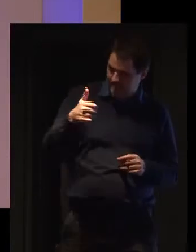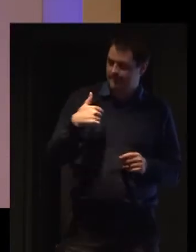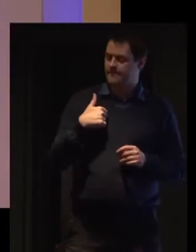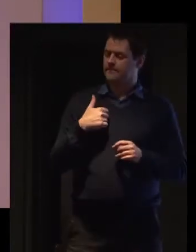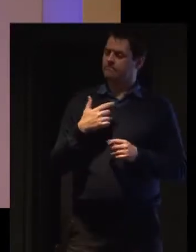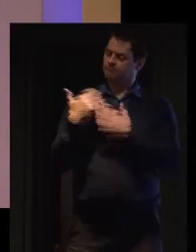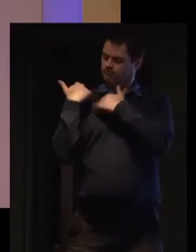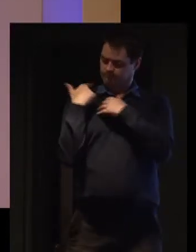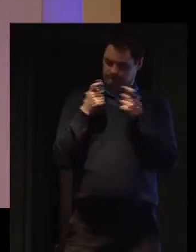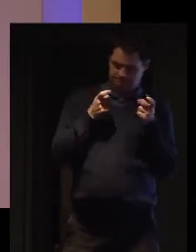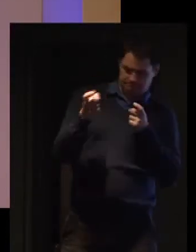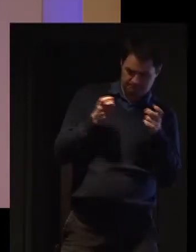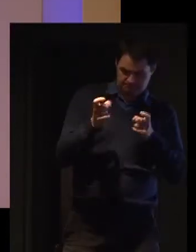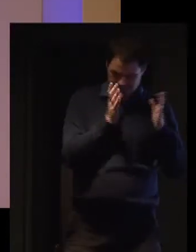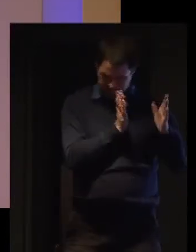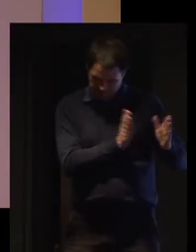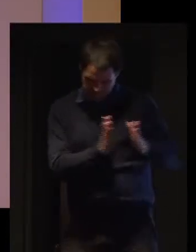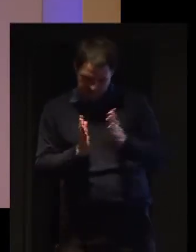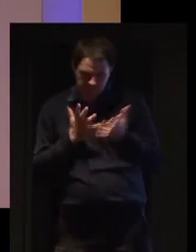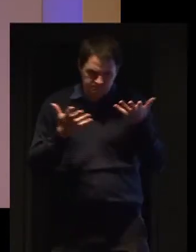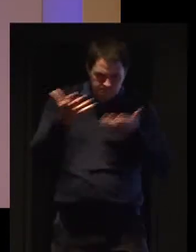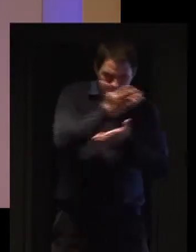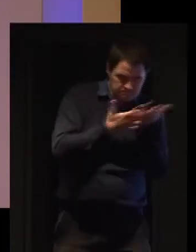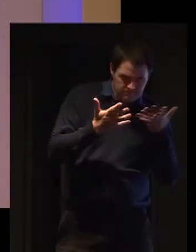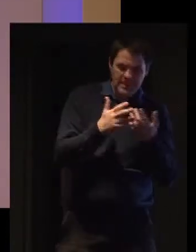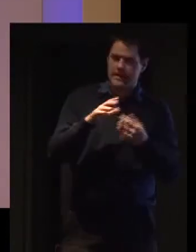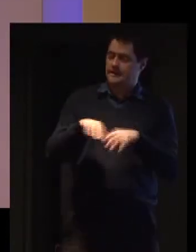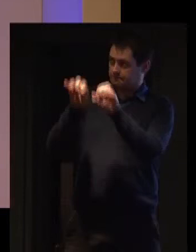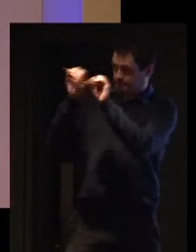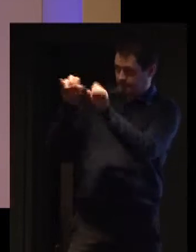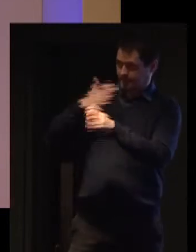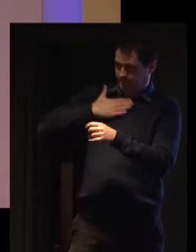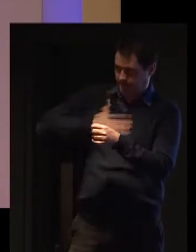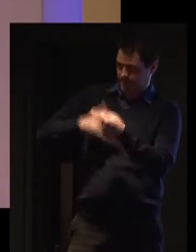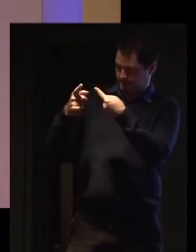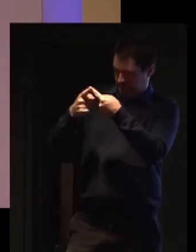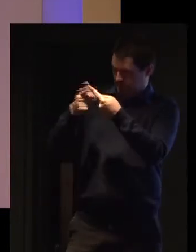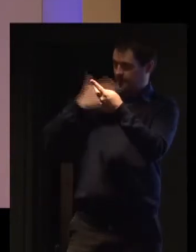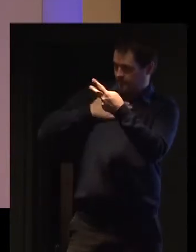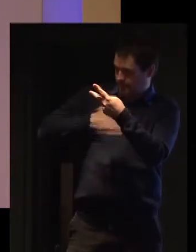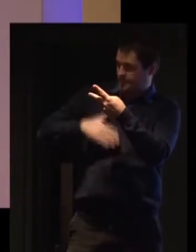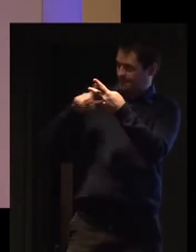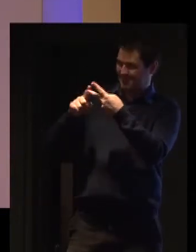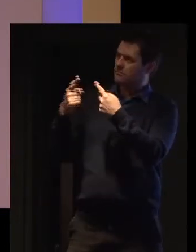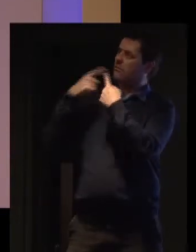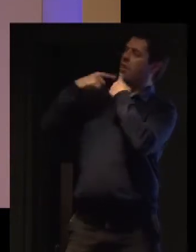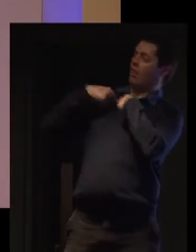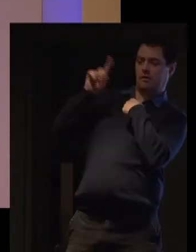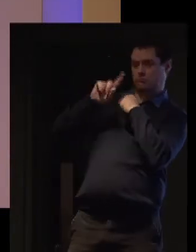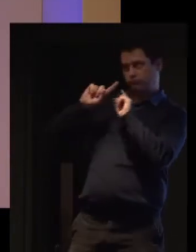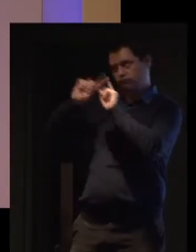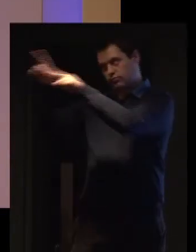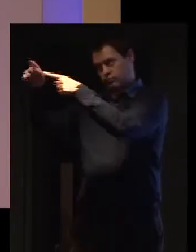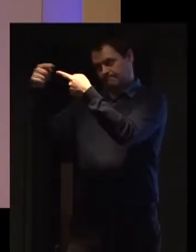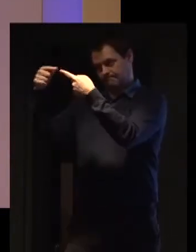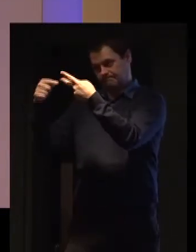control of decisions, take control of what they want to happen, what they want to discuss. And the other thing that the groups need to